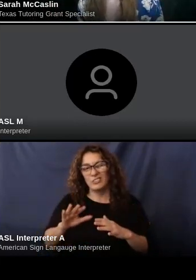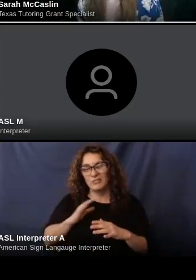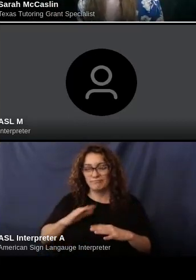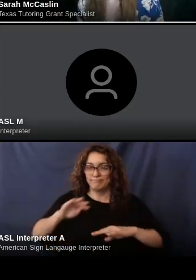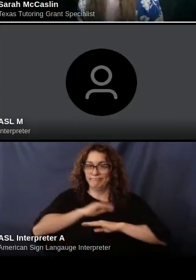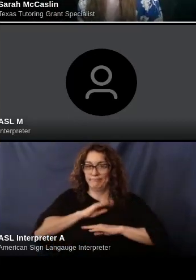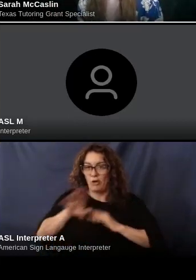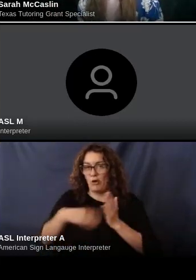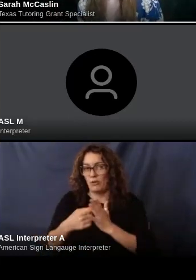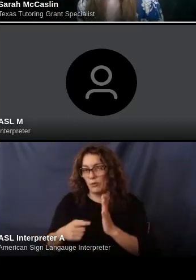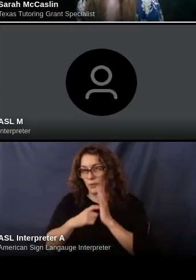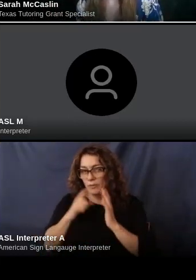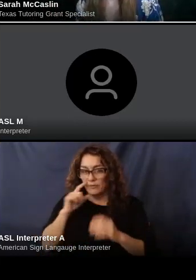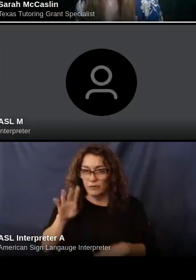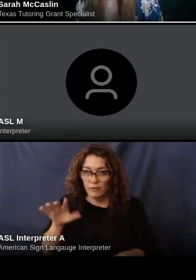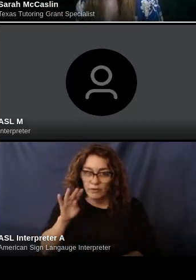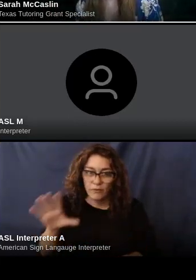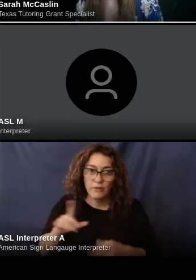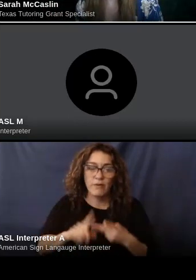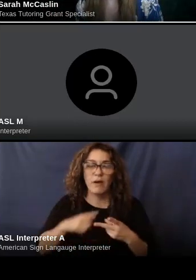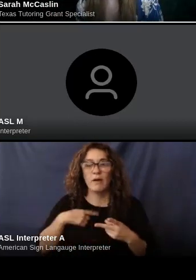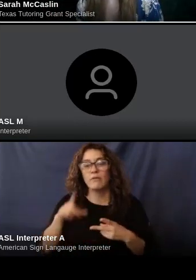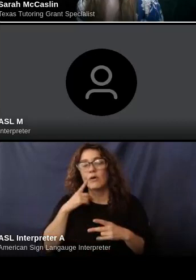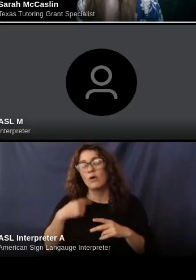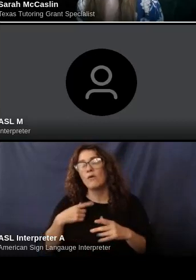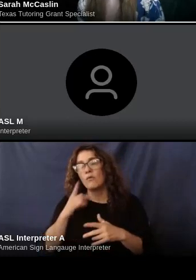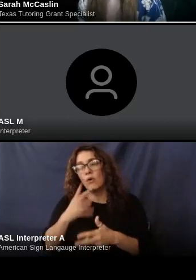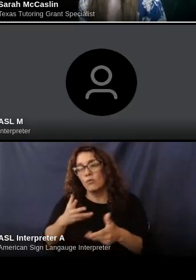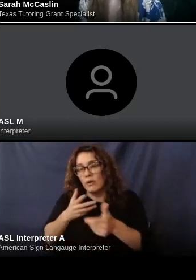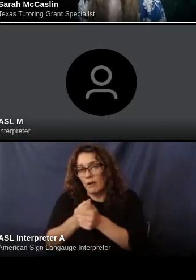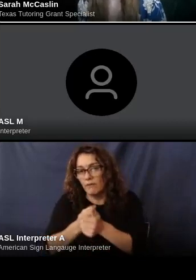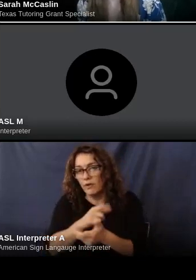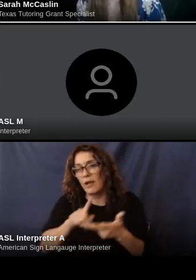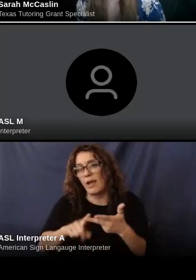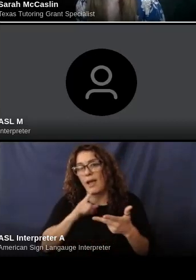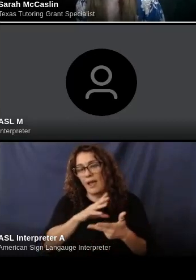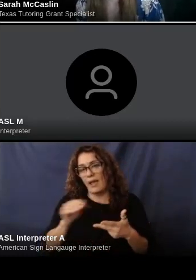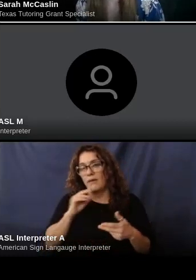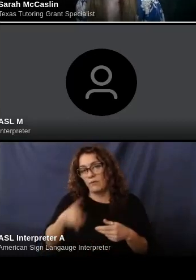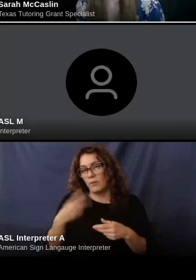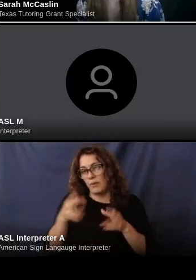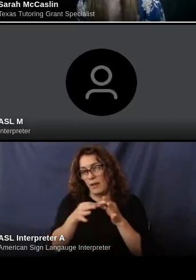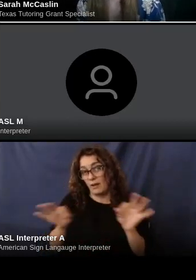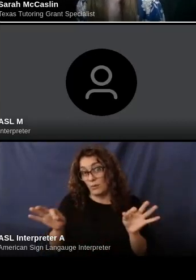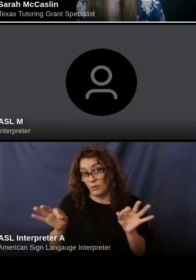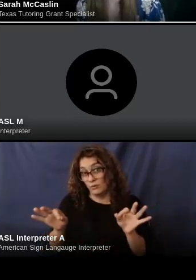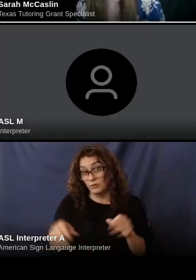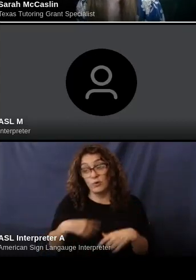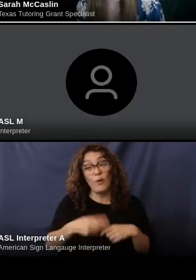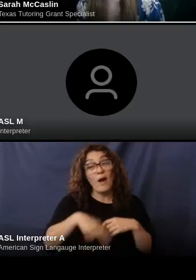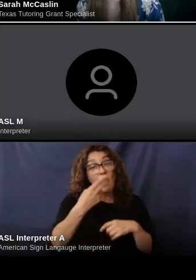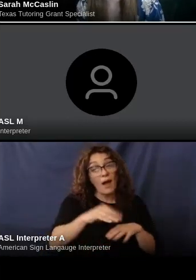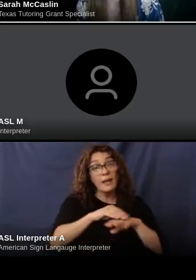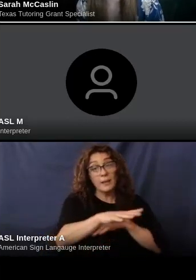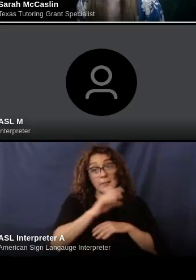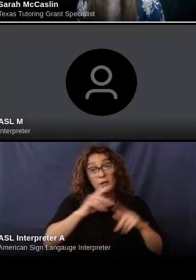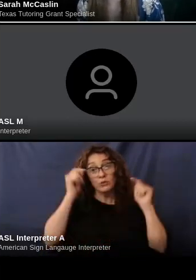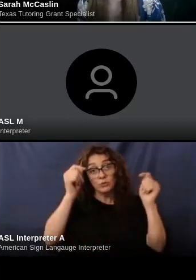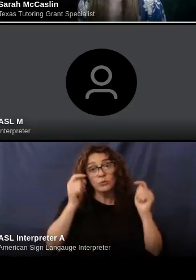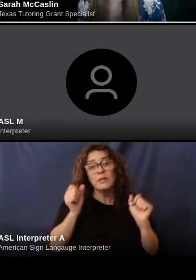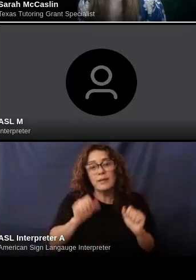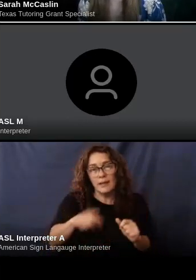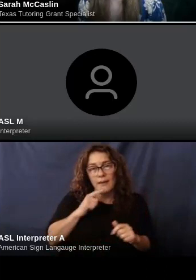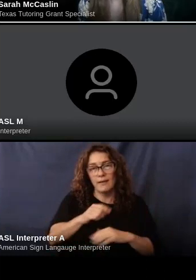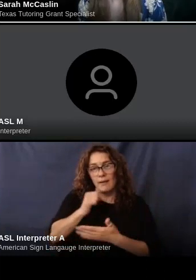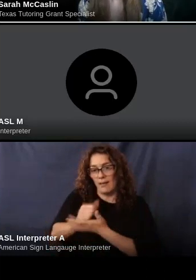covers bilingual education. It's something that's very foundational and can be used to refine any of the practices or any of the programming that